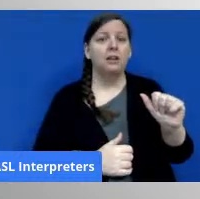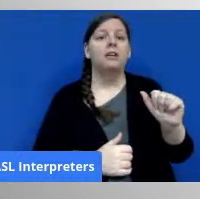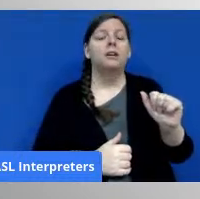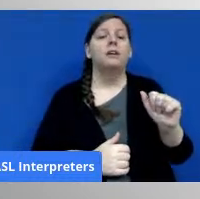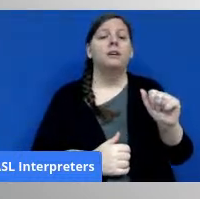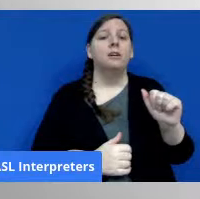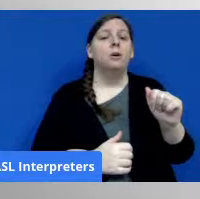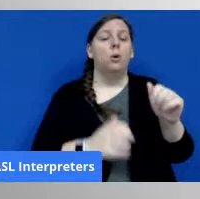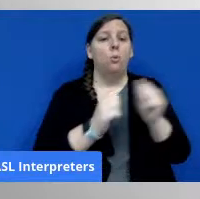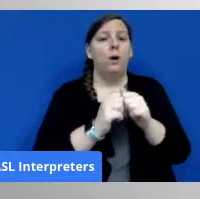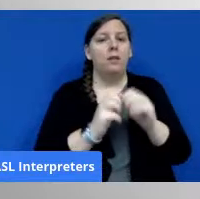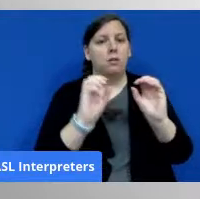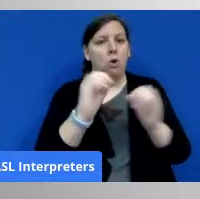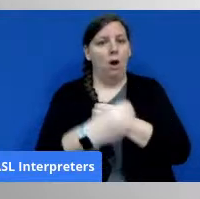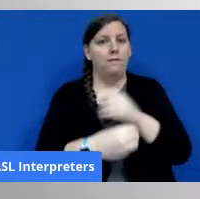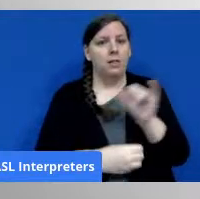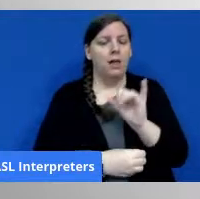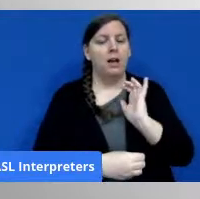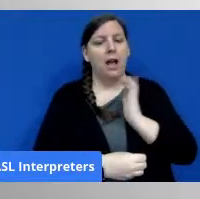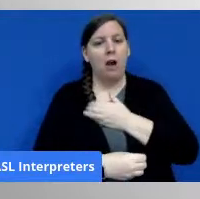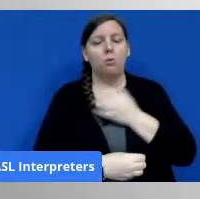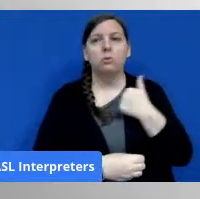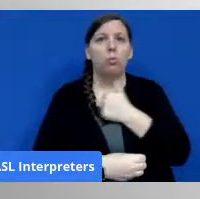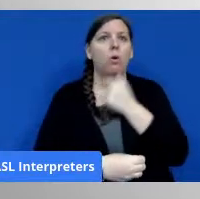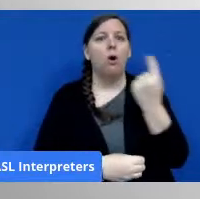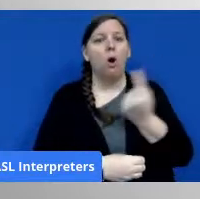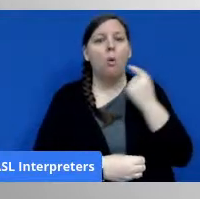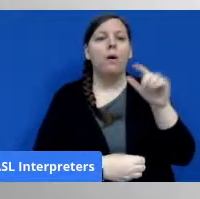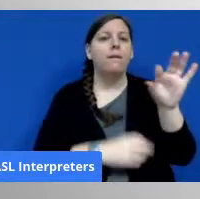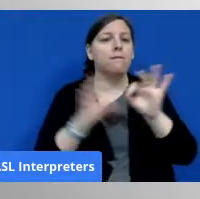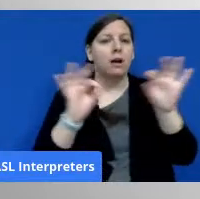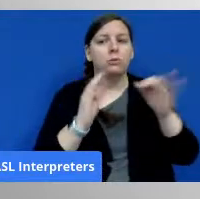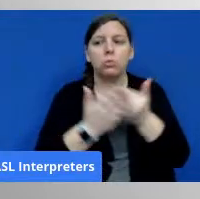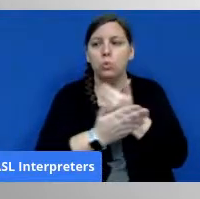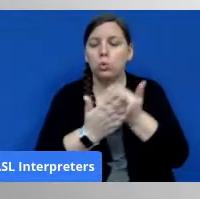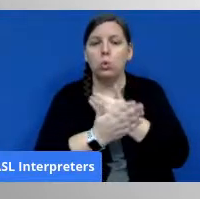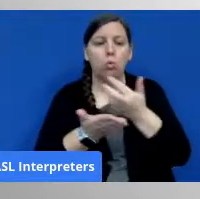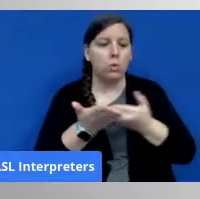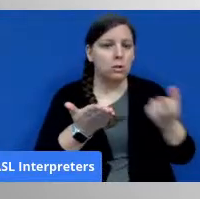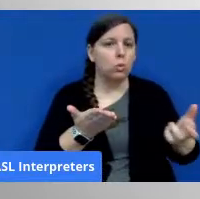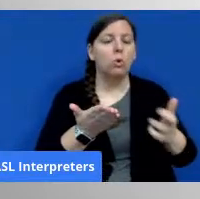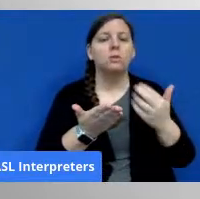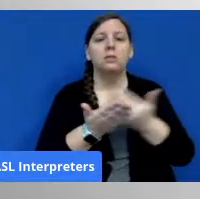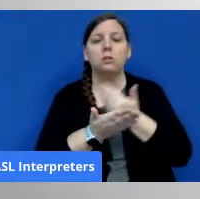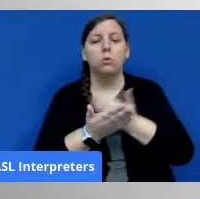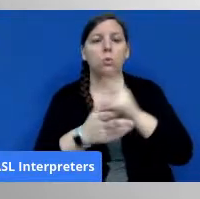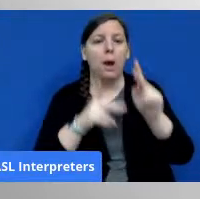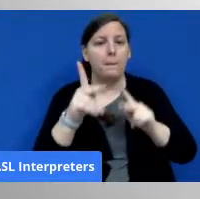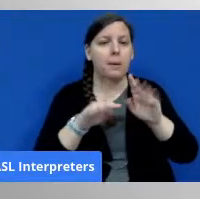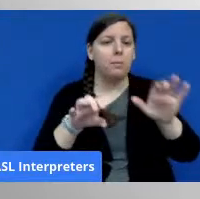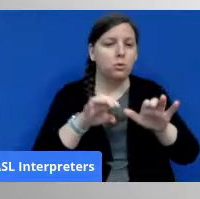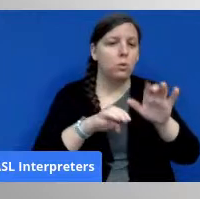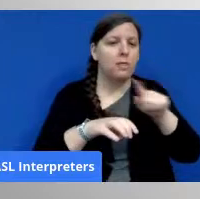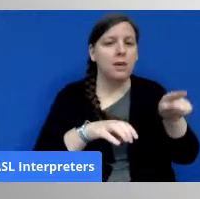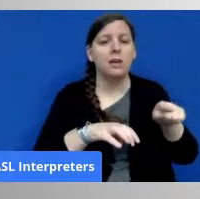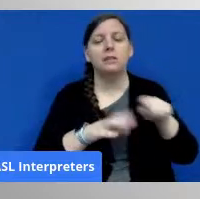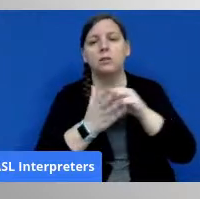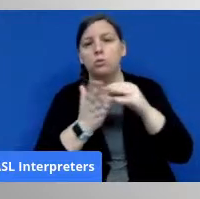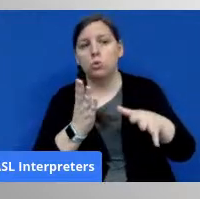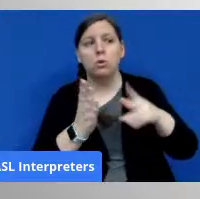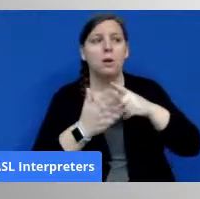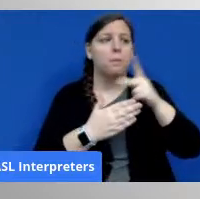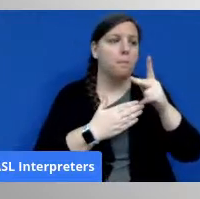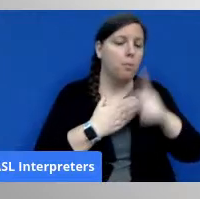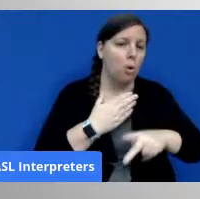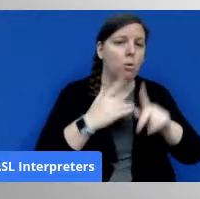finding out new resources and new people doing things and new student programs. And so part of our job is to help